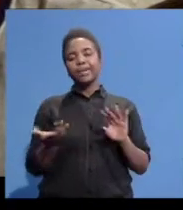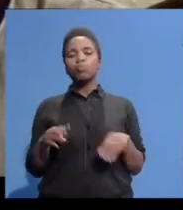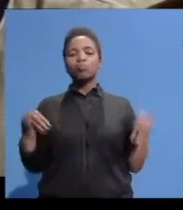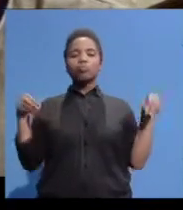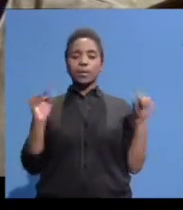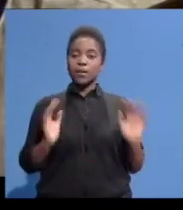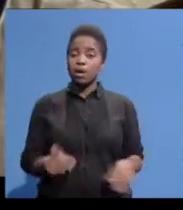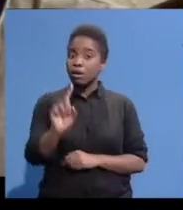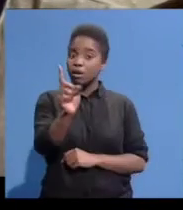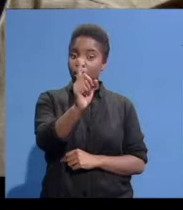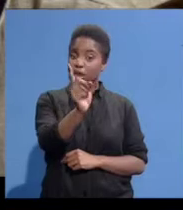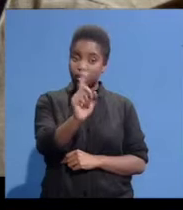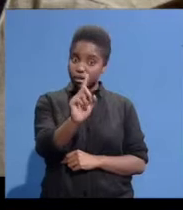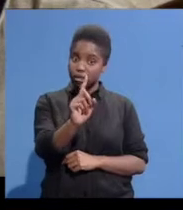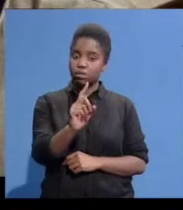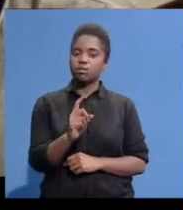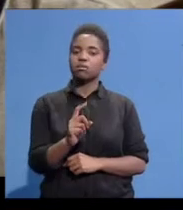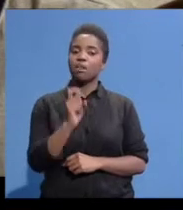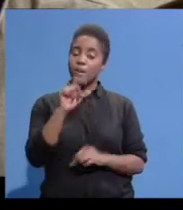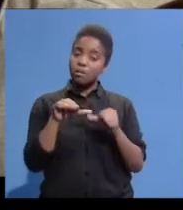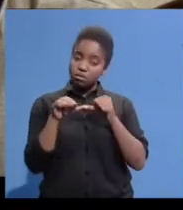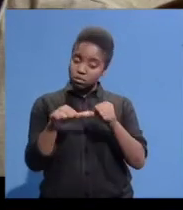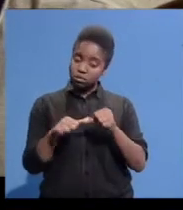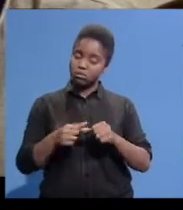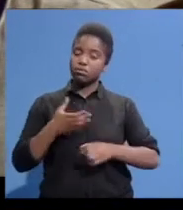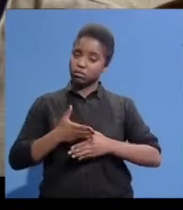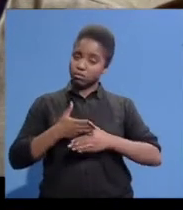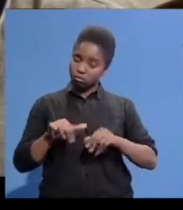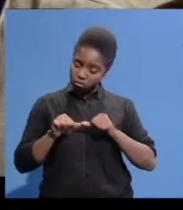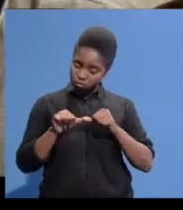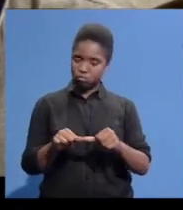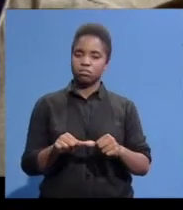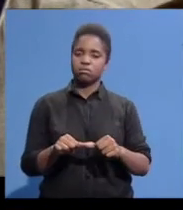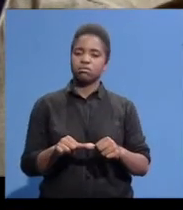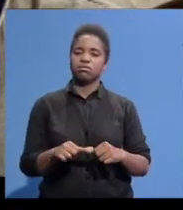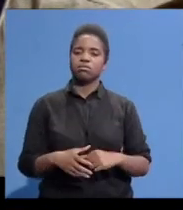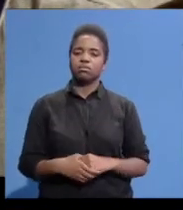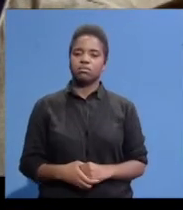anymore. We're going to slack down now.